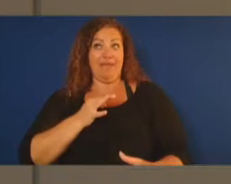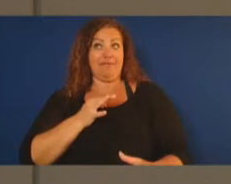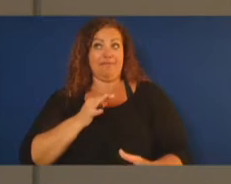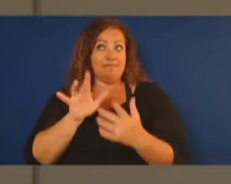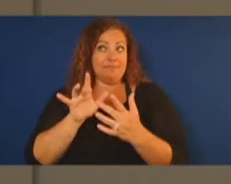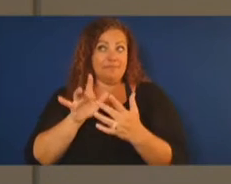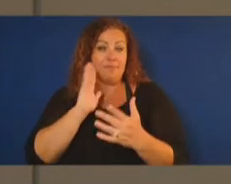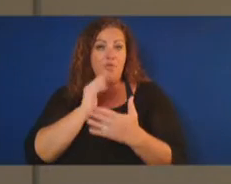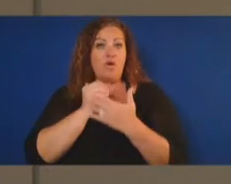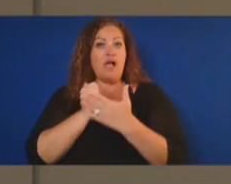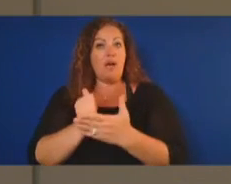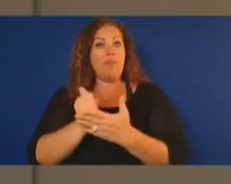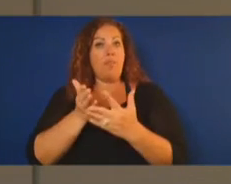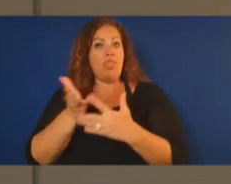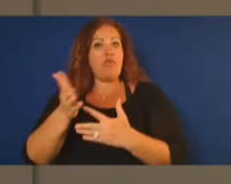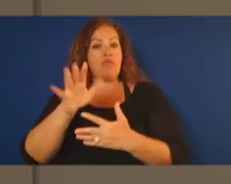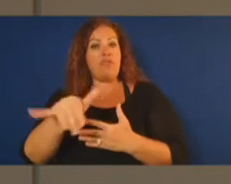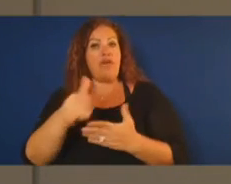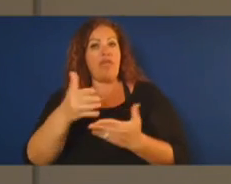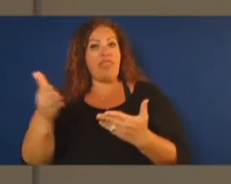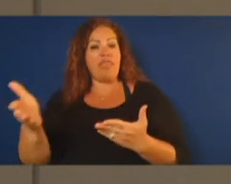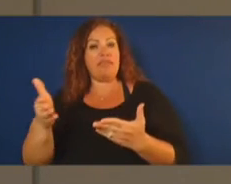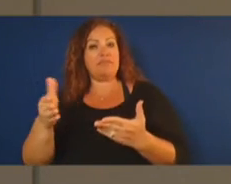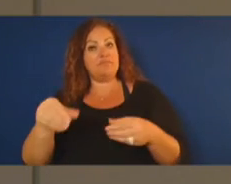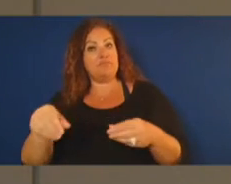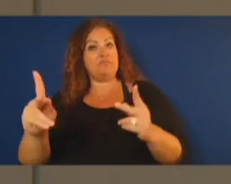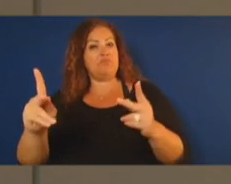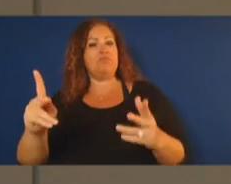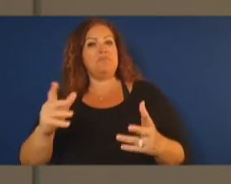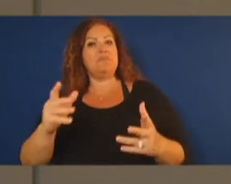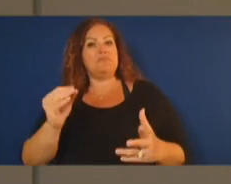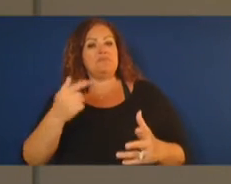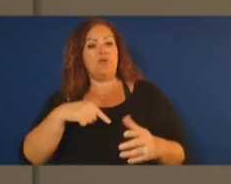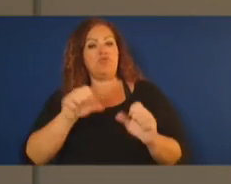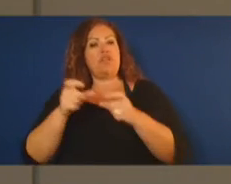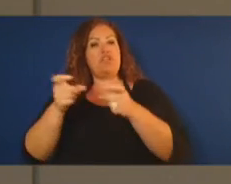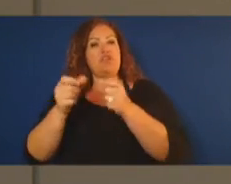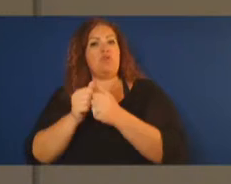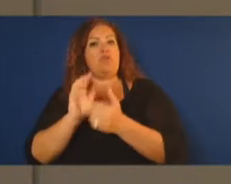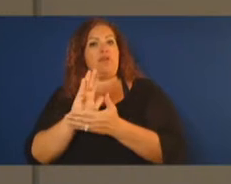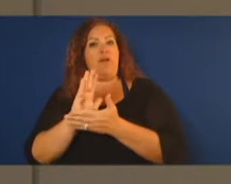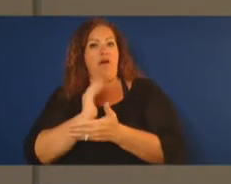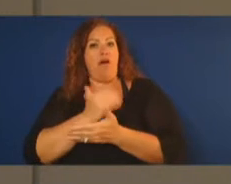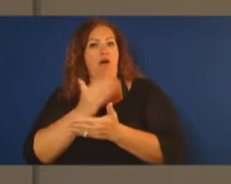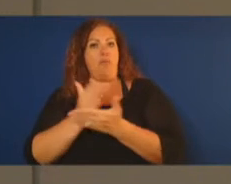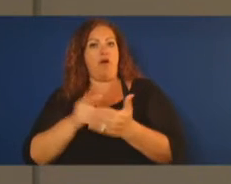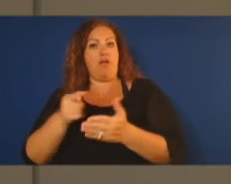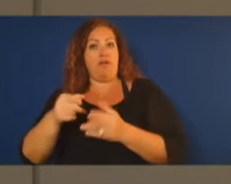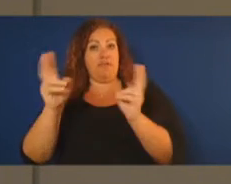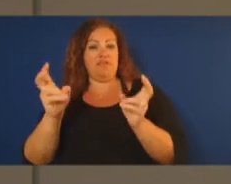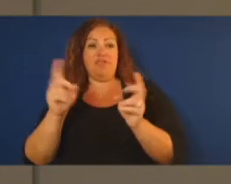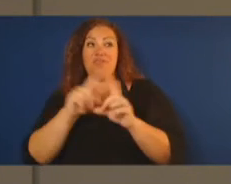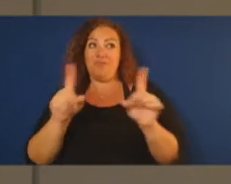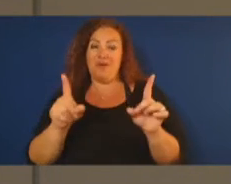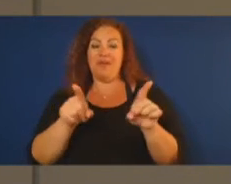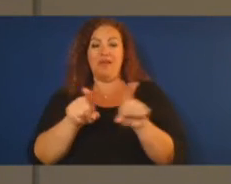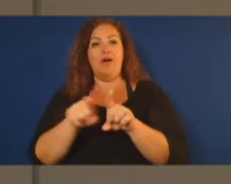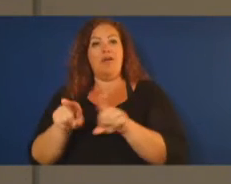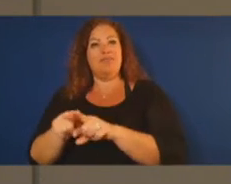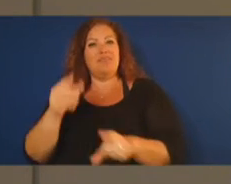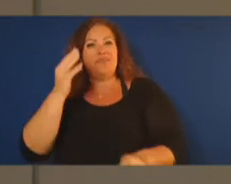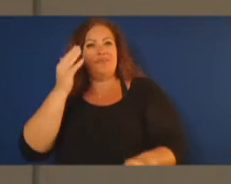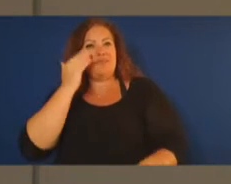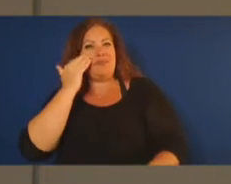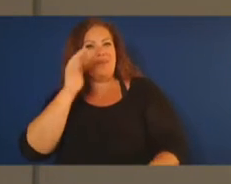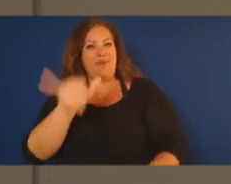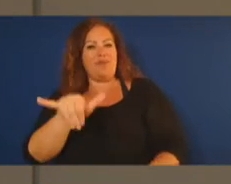through some of those you know areas of opportunity so that we can deal with our part of this issue um but then also to know that as